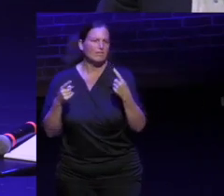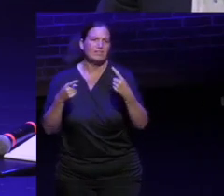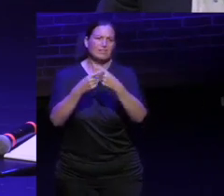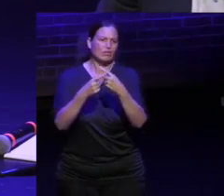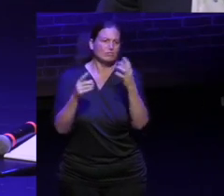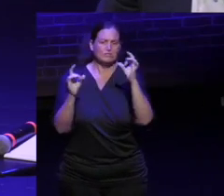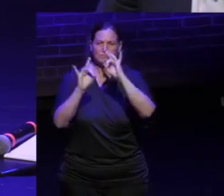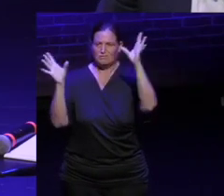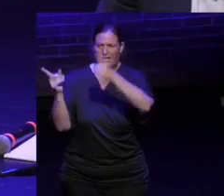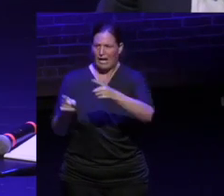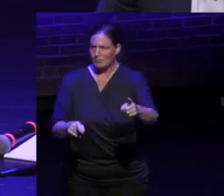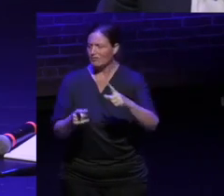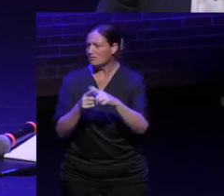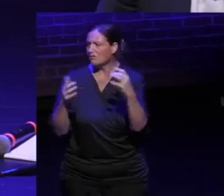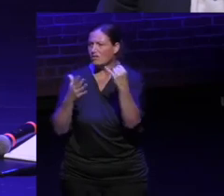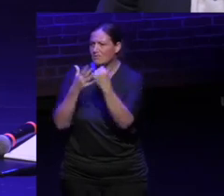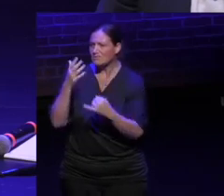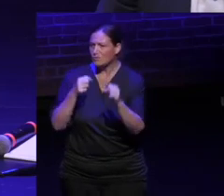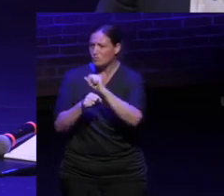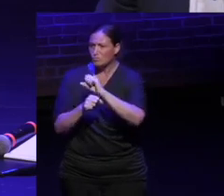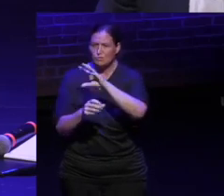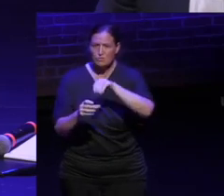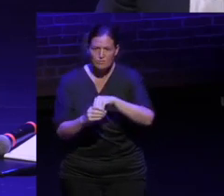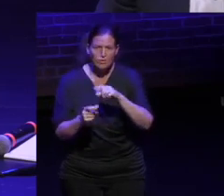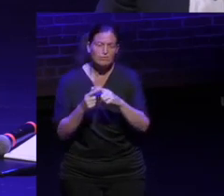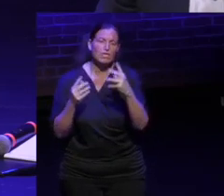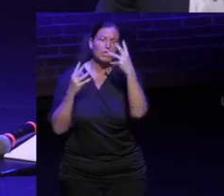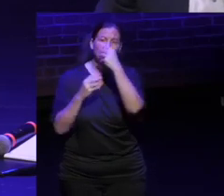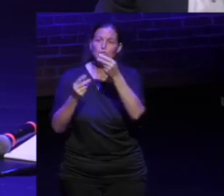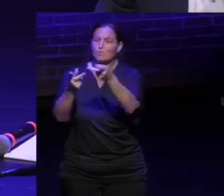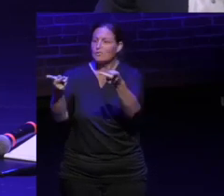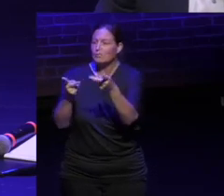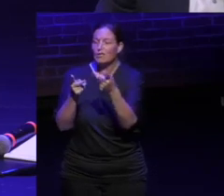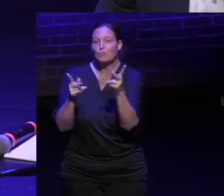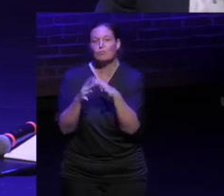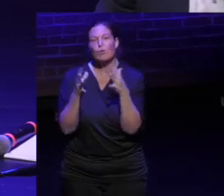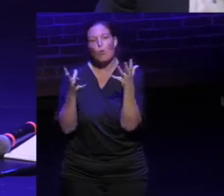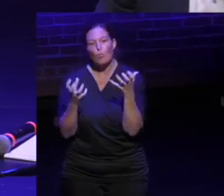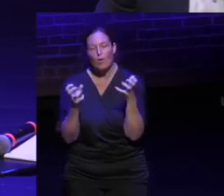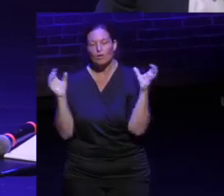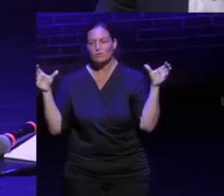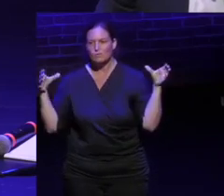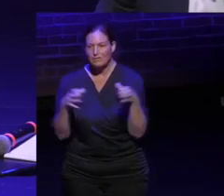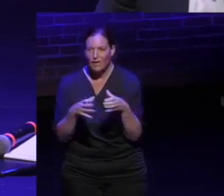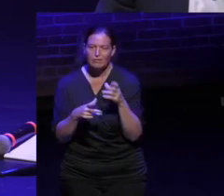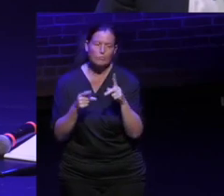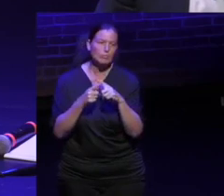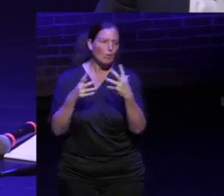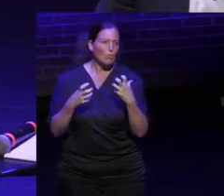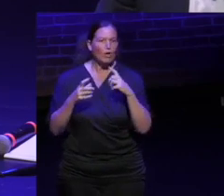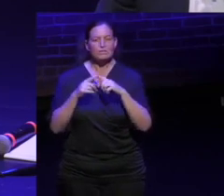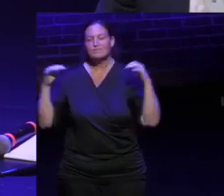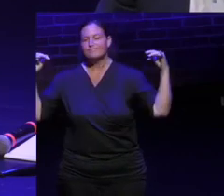of phenomenal design work that also goes into creating beautiful spaces where people want to gather, where people want to be in